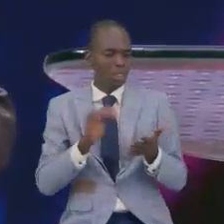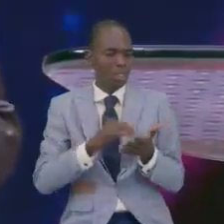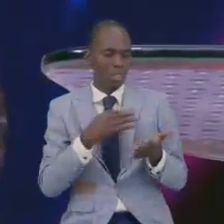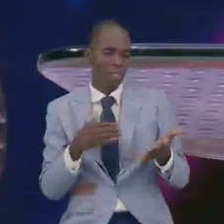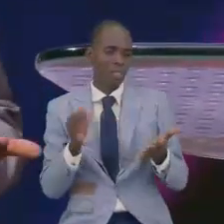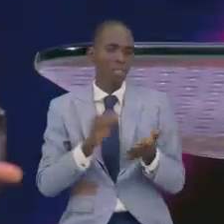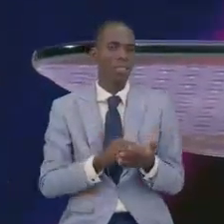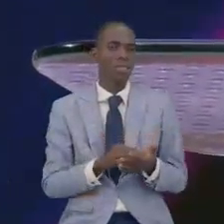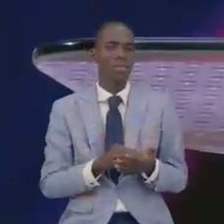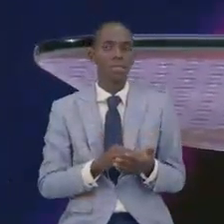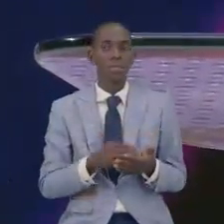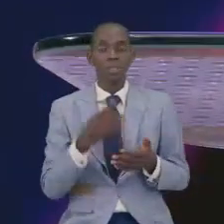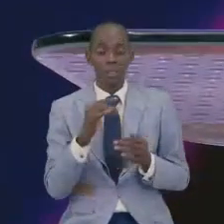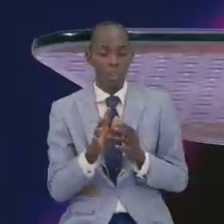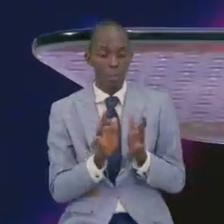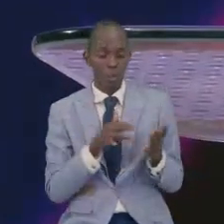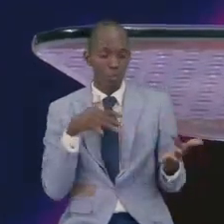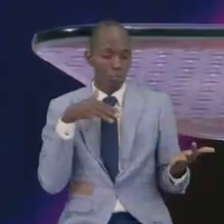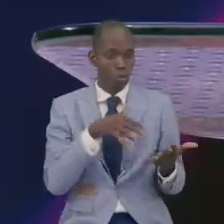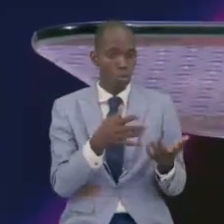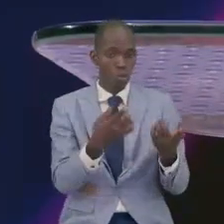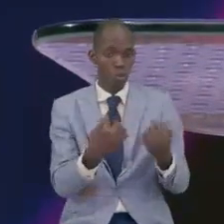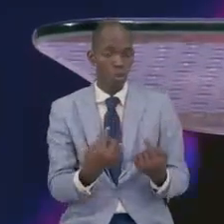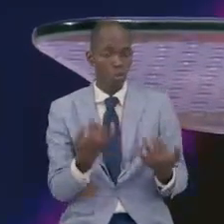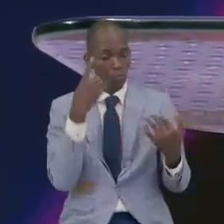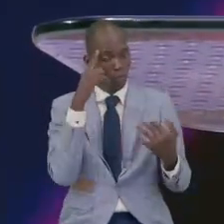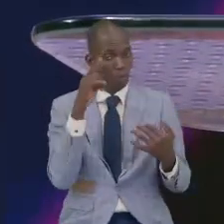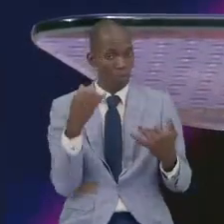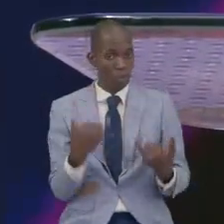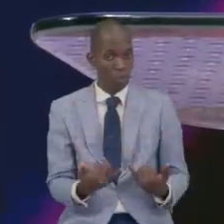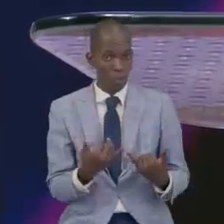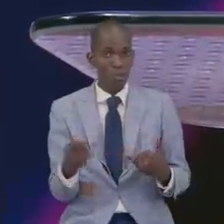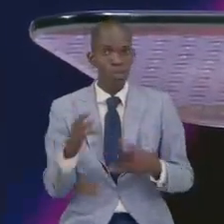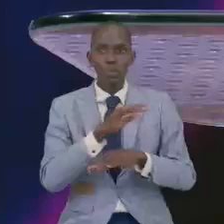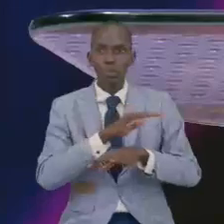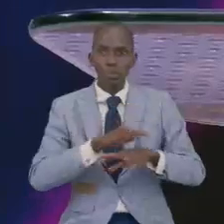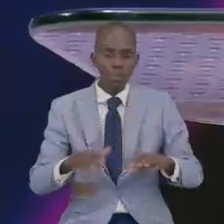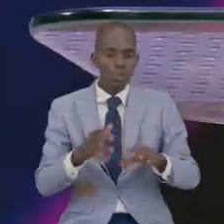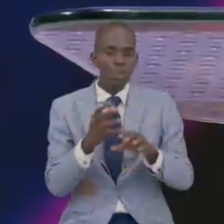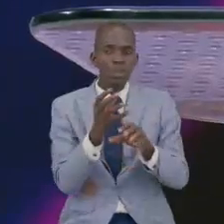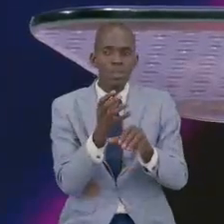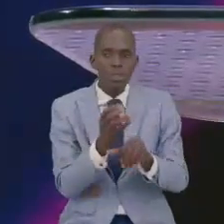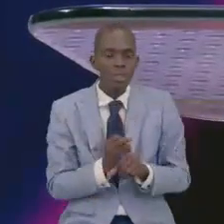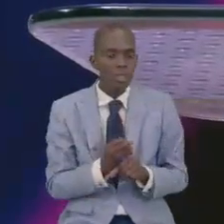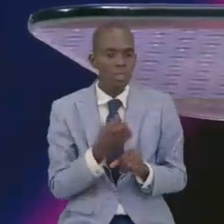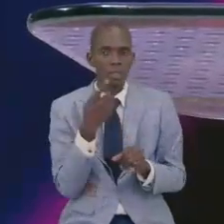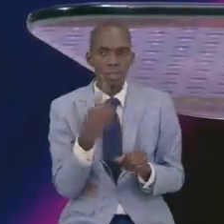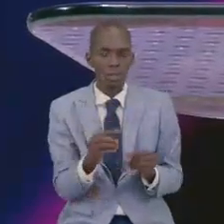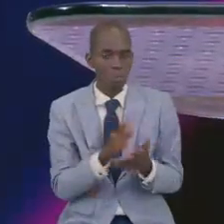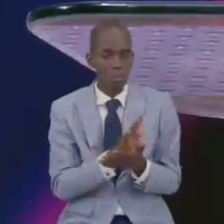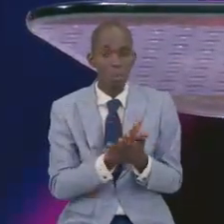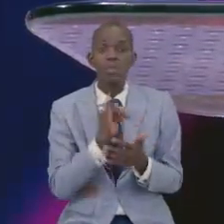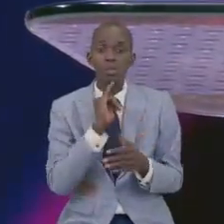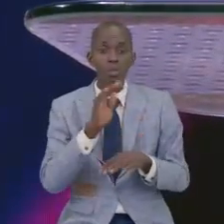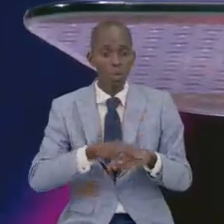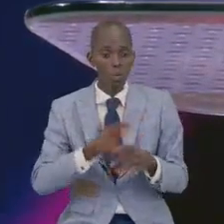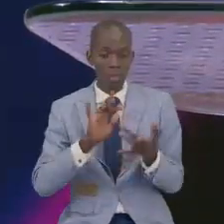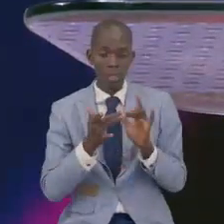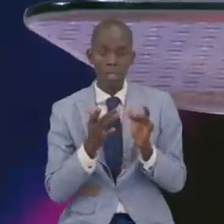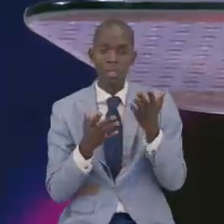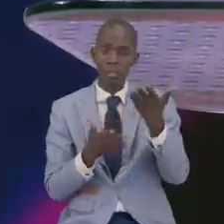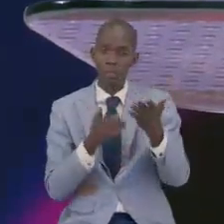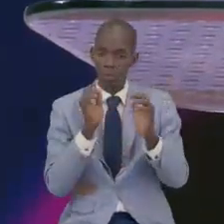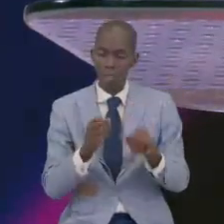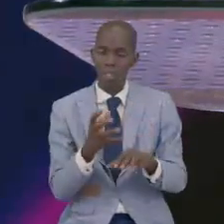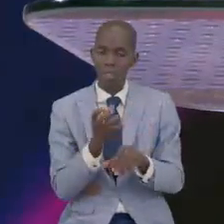The Bible study we come to, we don't get the outline. It's online, you can get it there. And